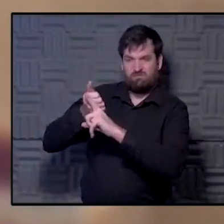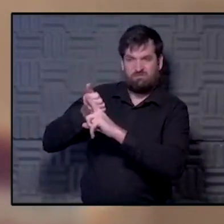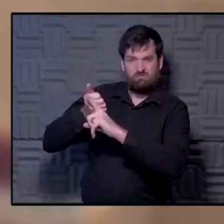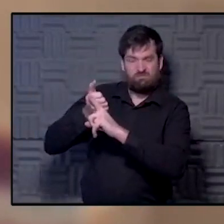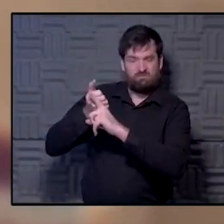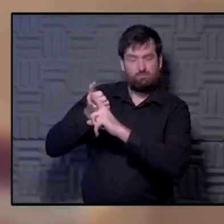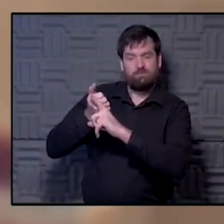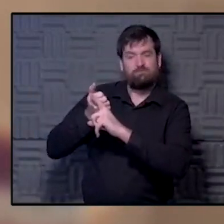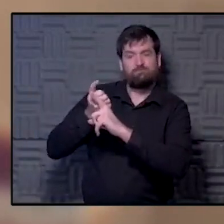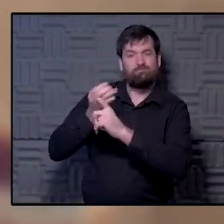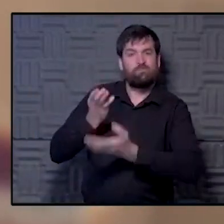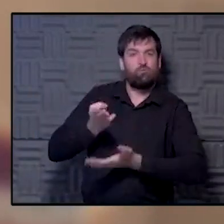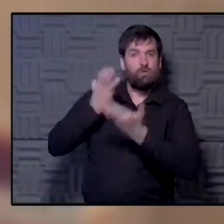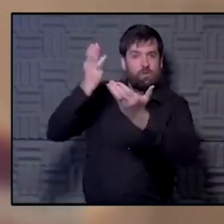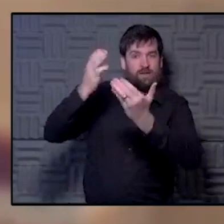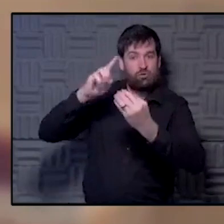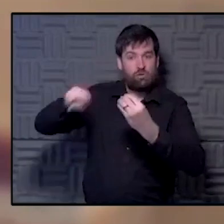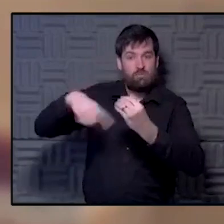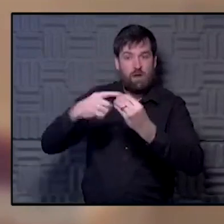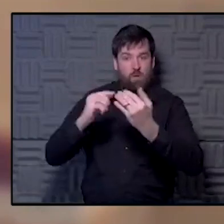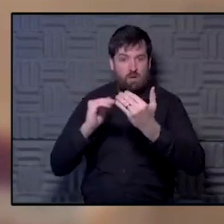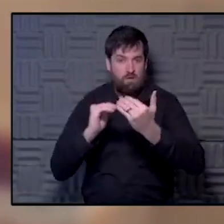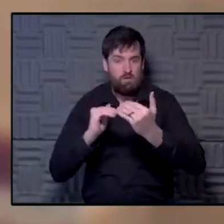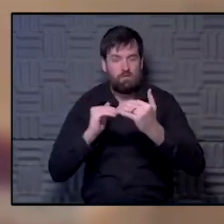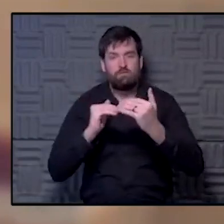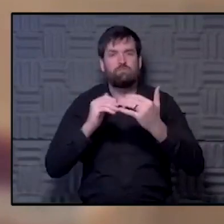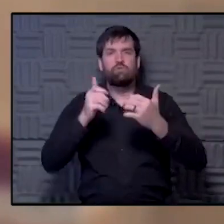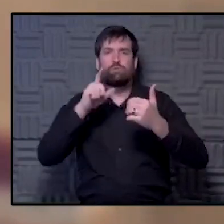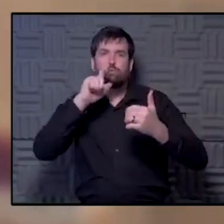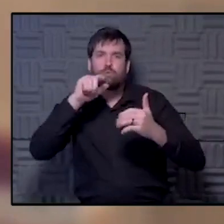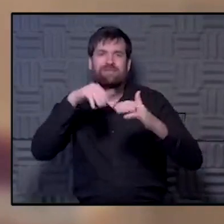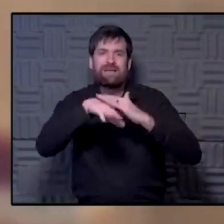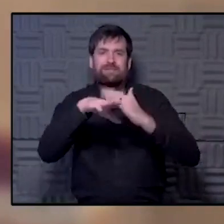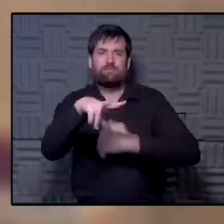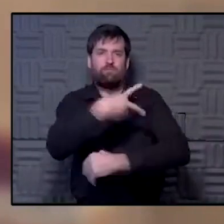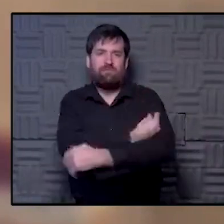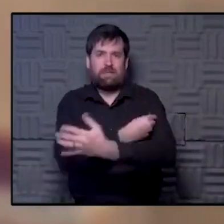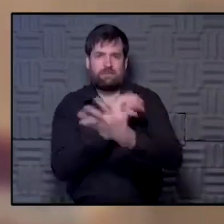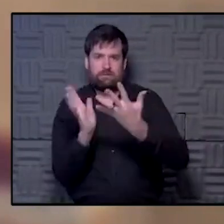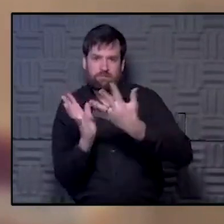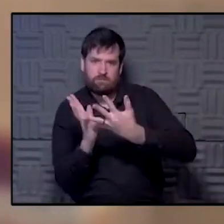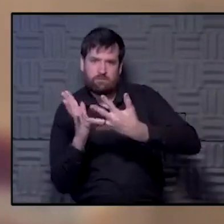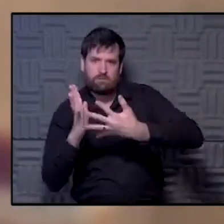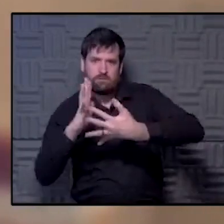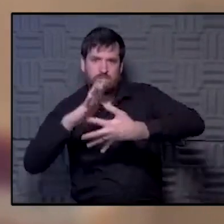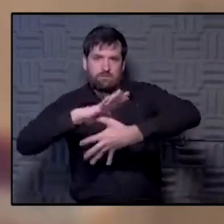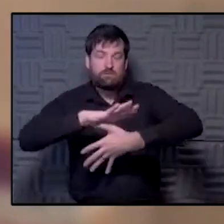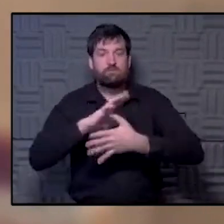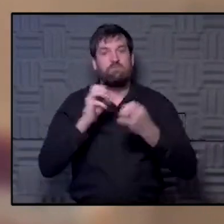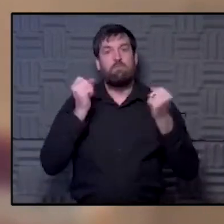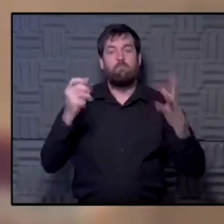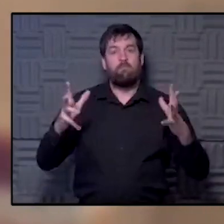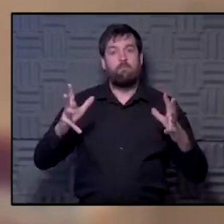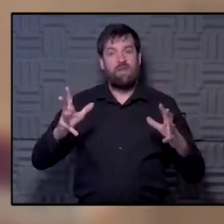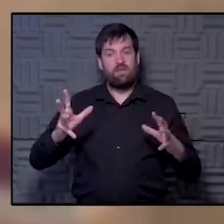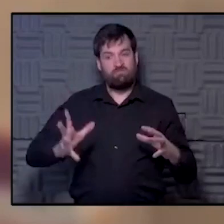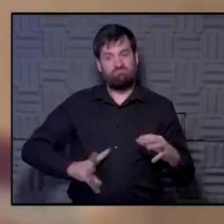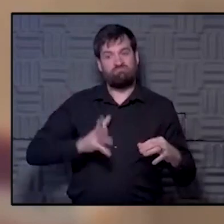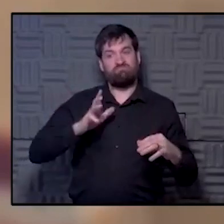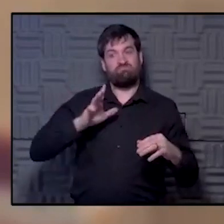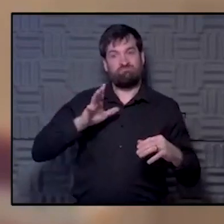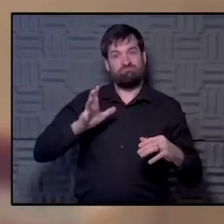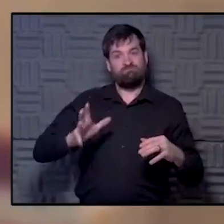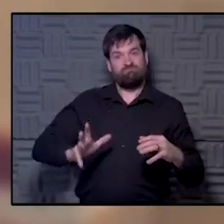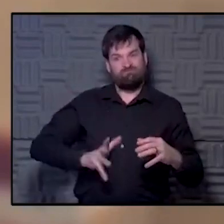recommendations around tiering access is that, a lot of affluent folks got the vaccine